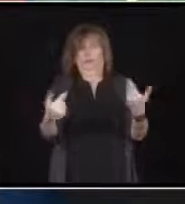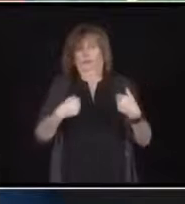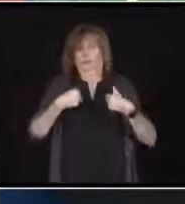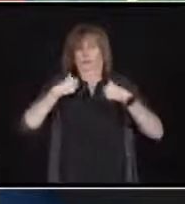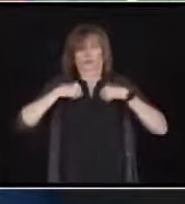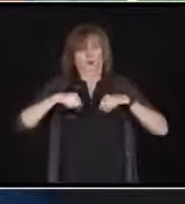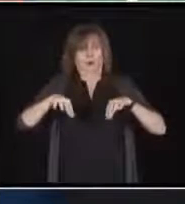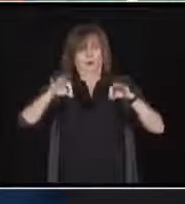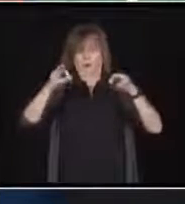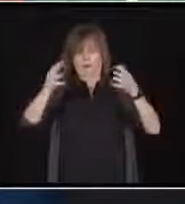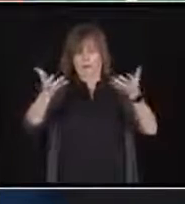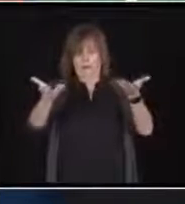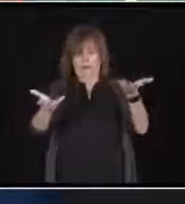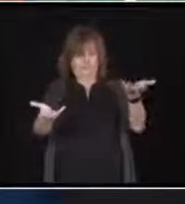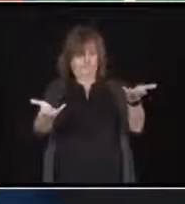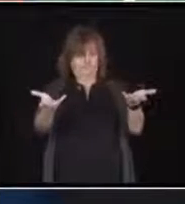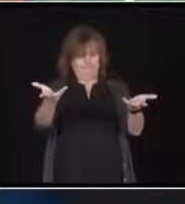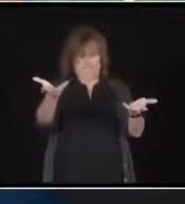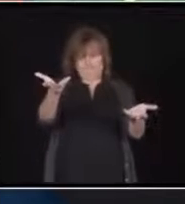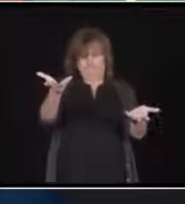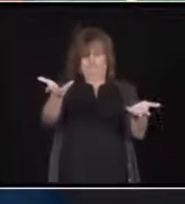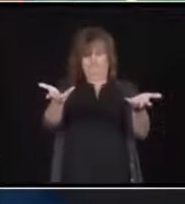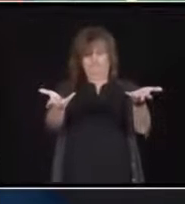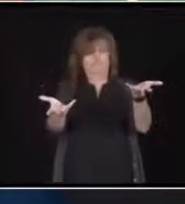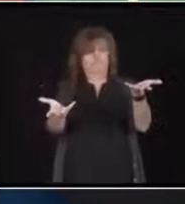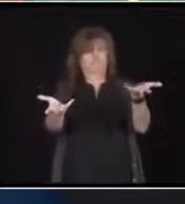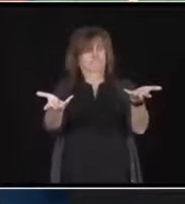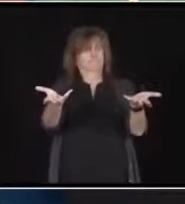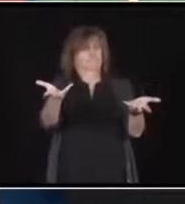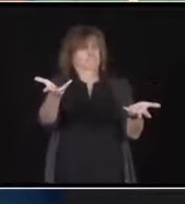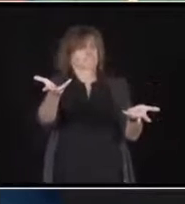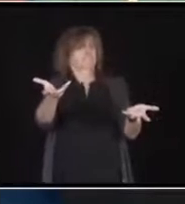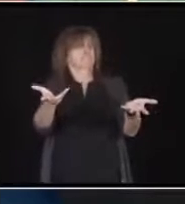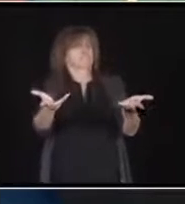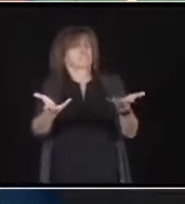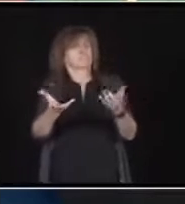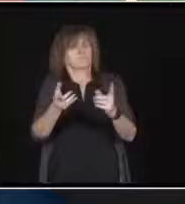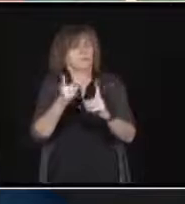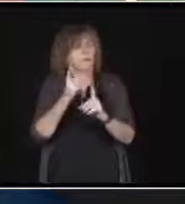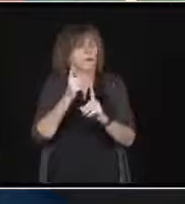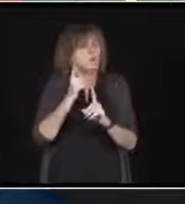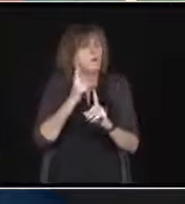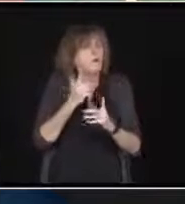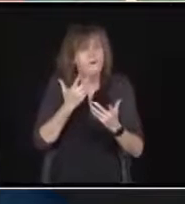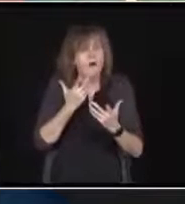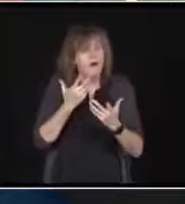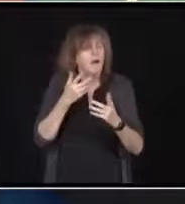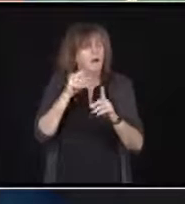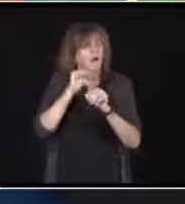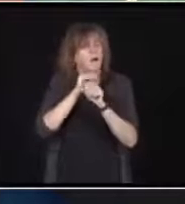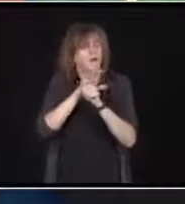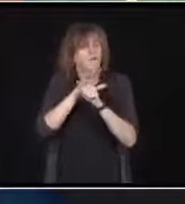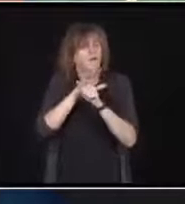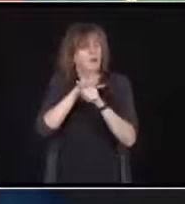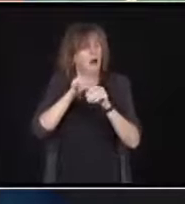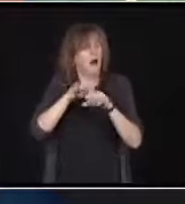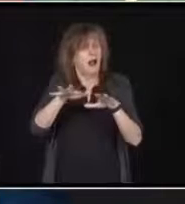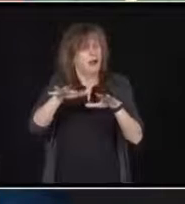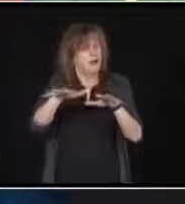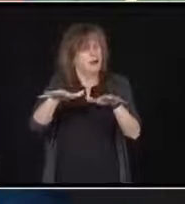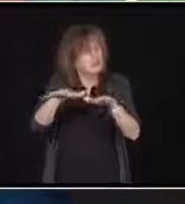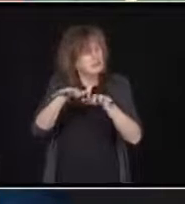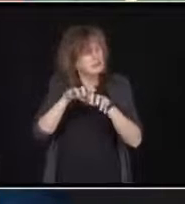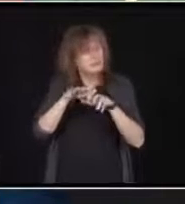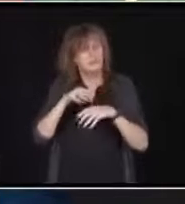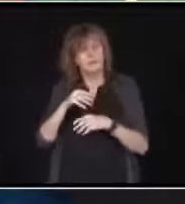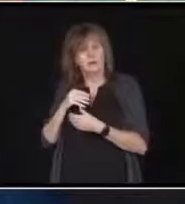can with respect to preventing the transmission of COVID-19, but yet minimize the economic impact. So